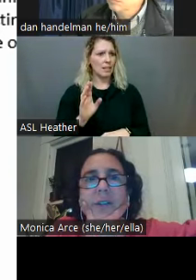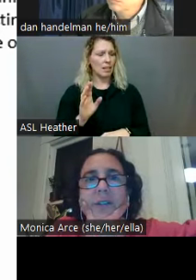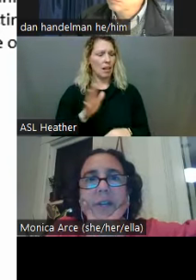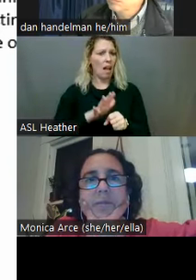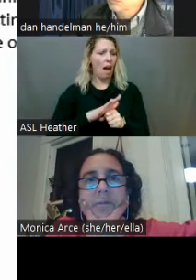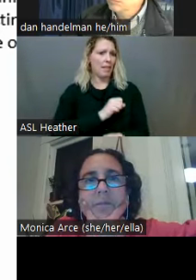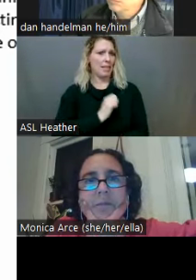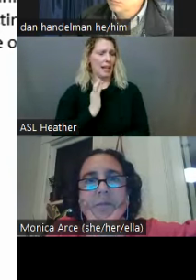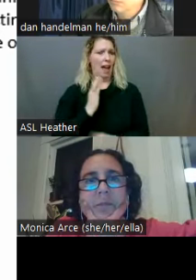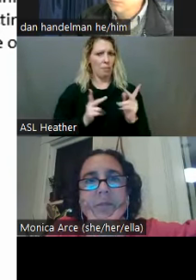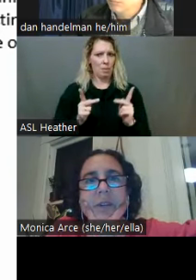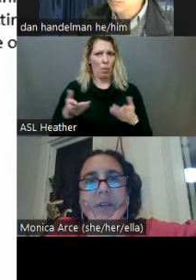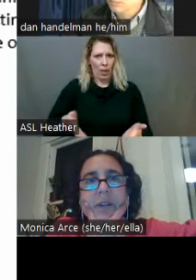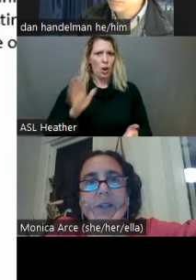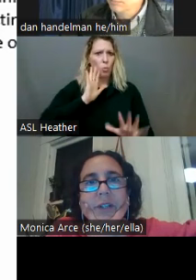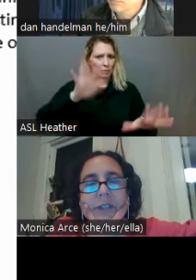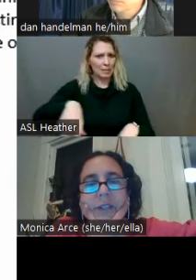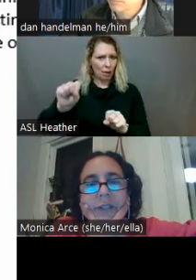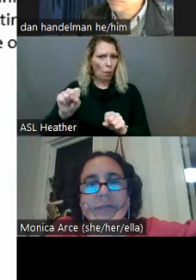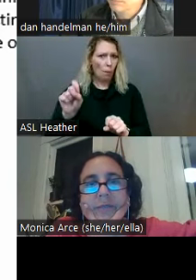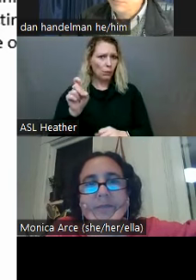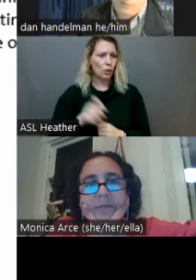over, right?